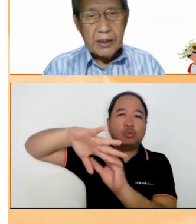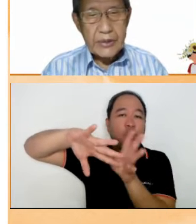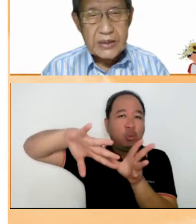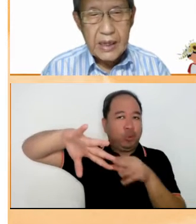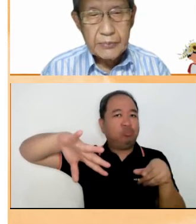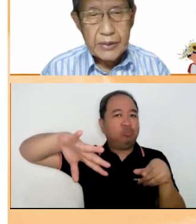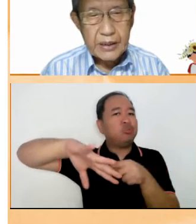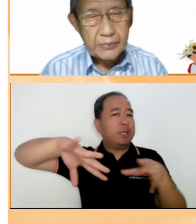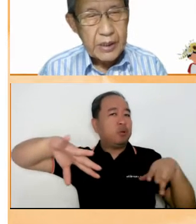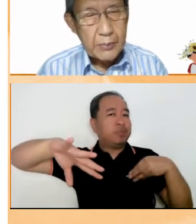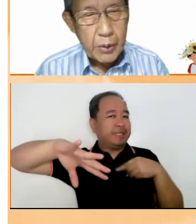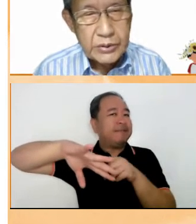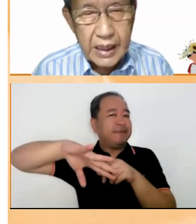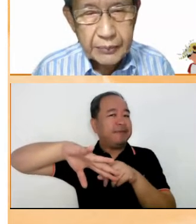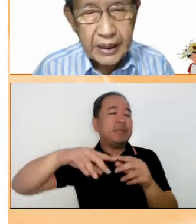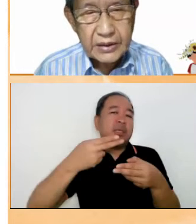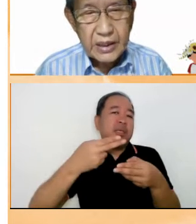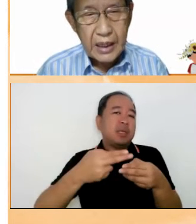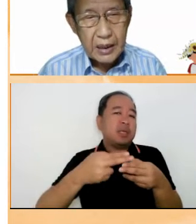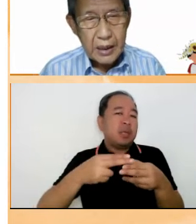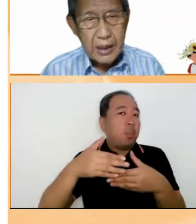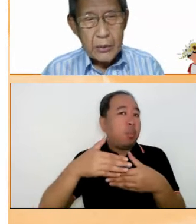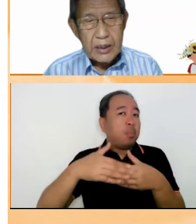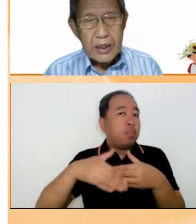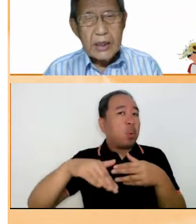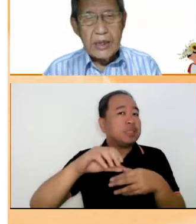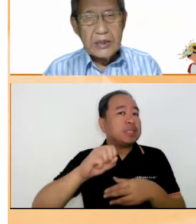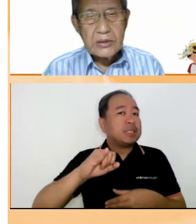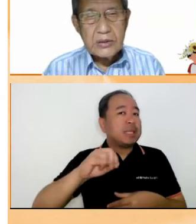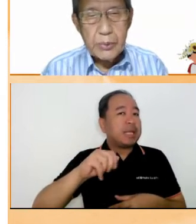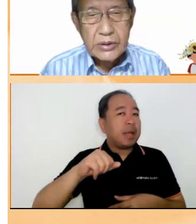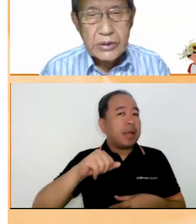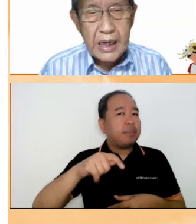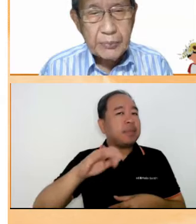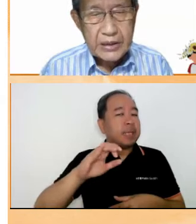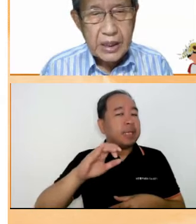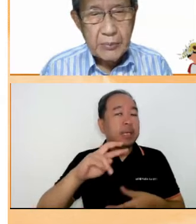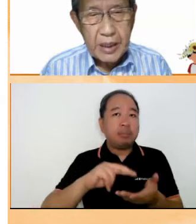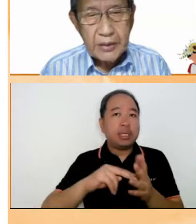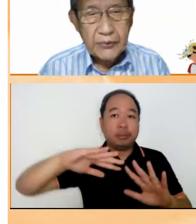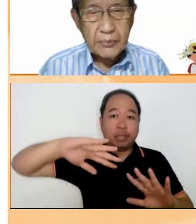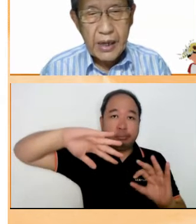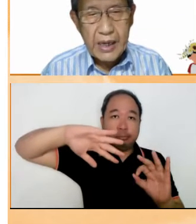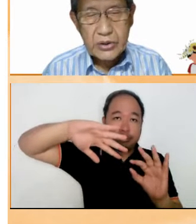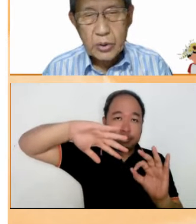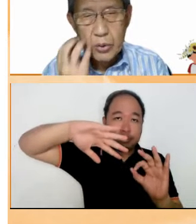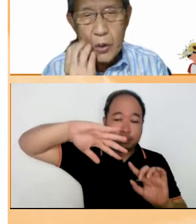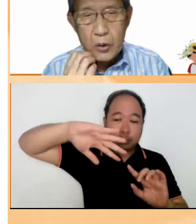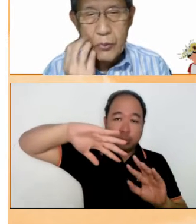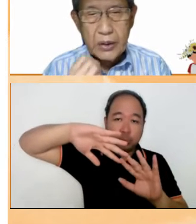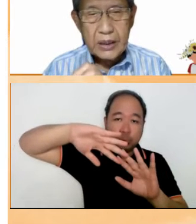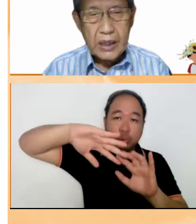cell, presynaptic, postsynaptic cell. This postsynaptic cell may in fact branch